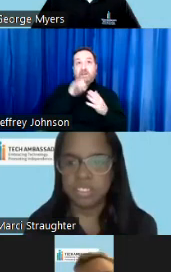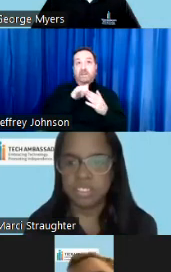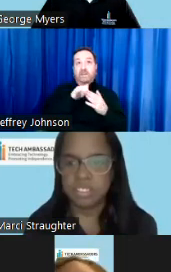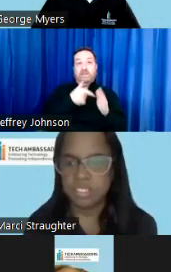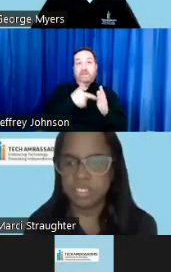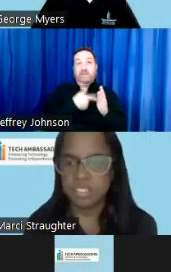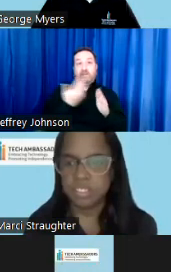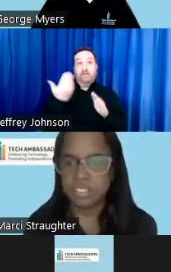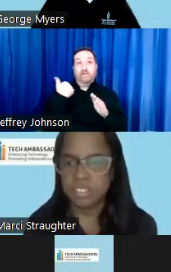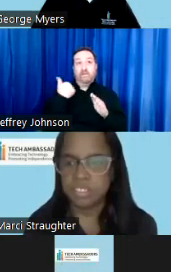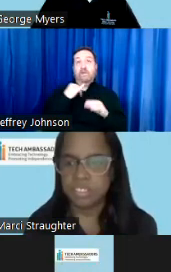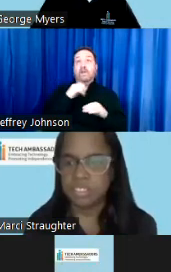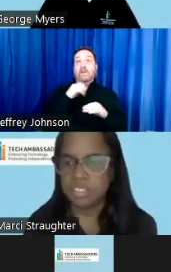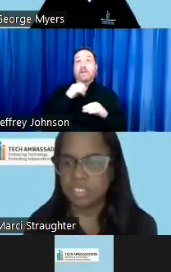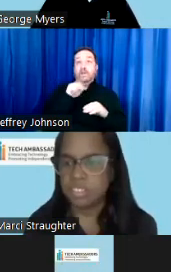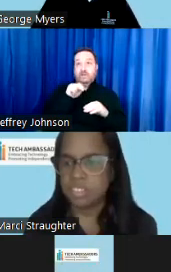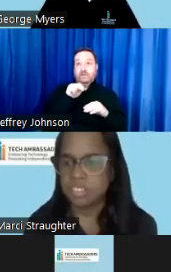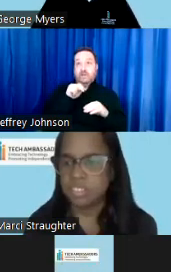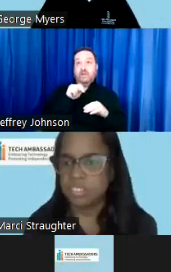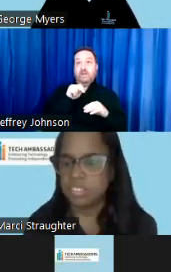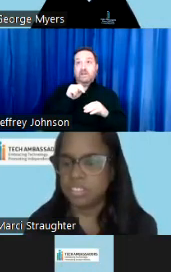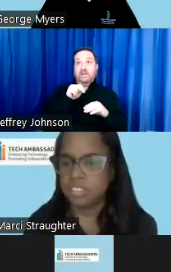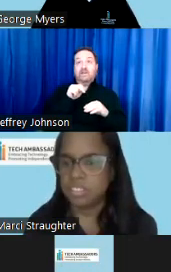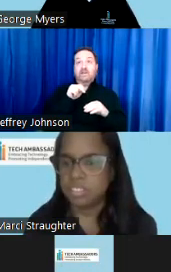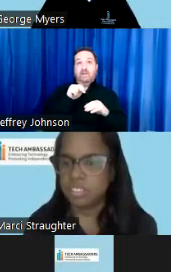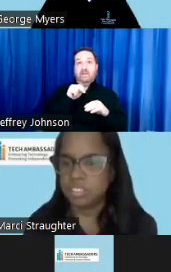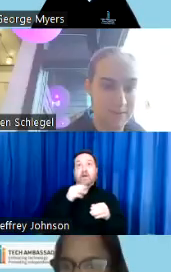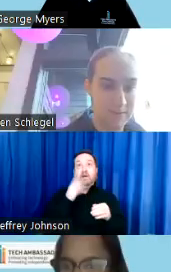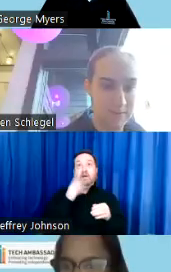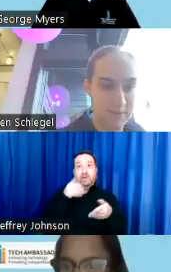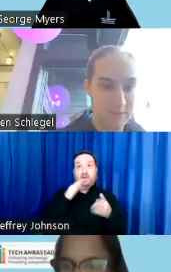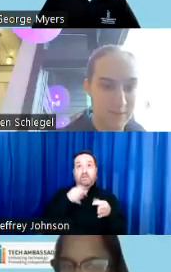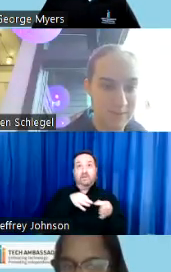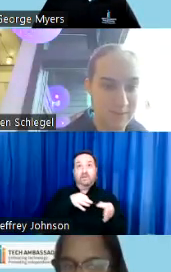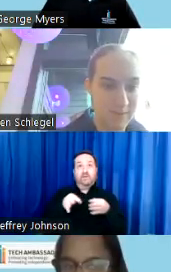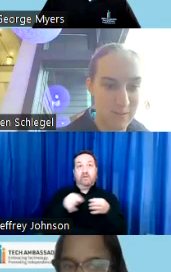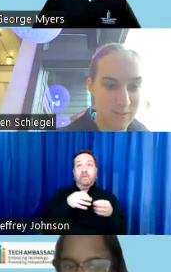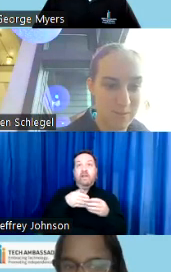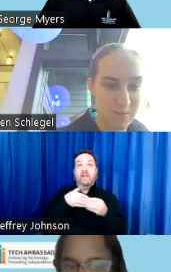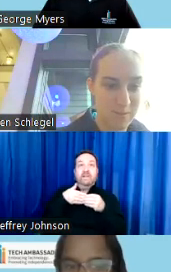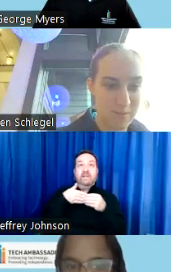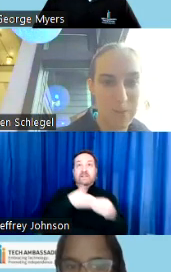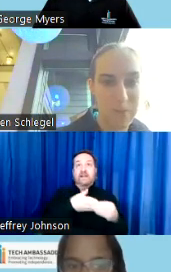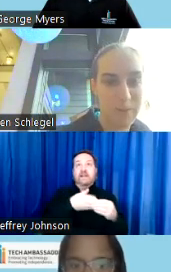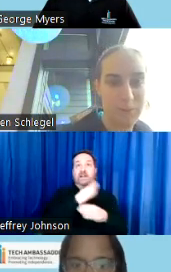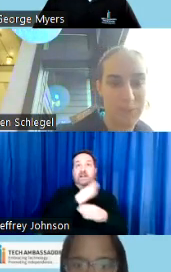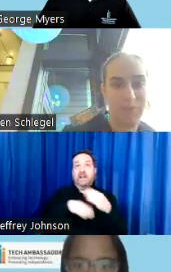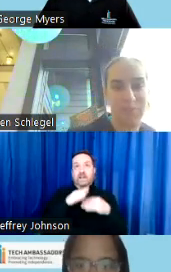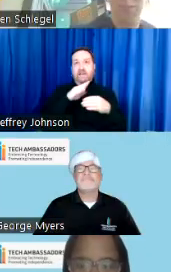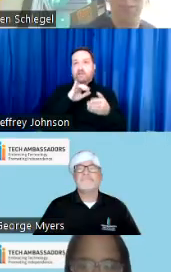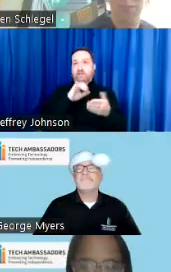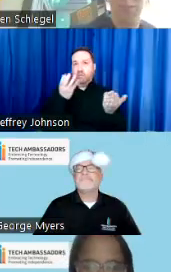let Jen describe what guided hands is.